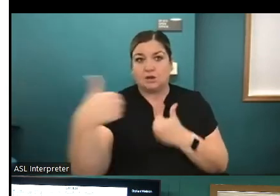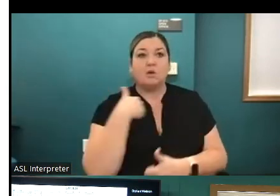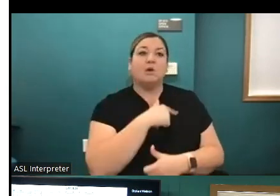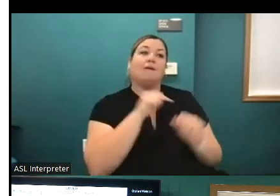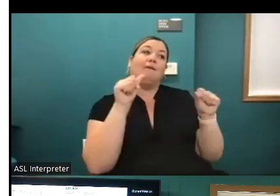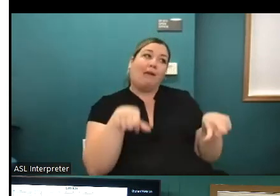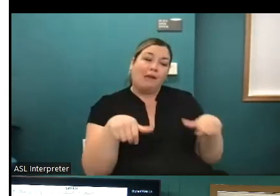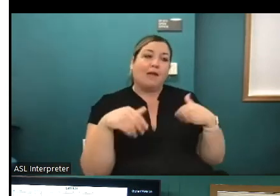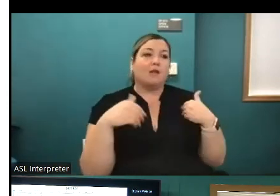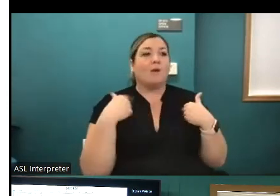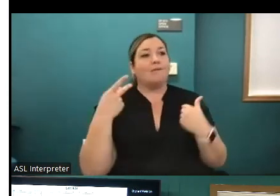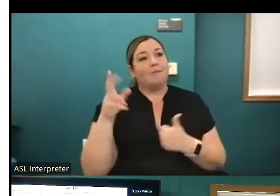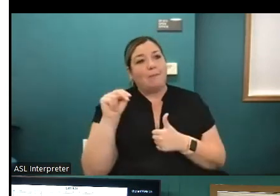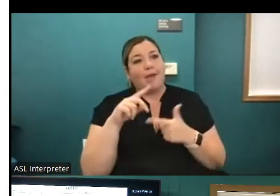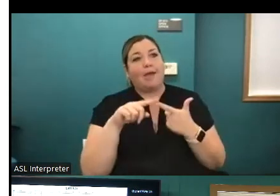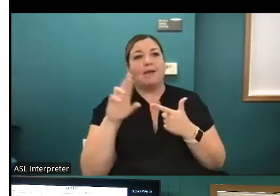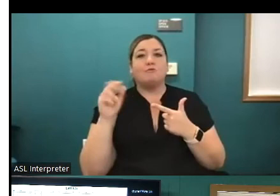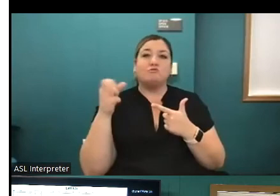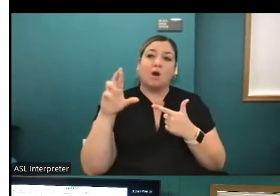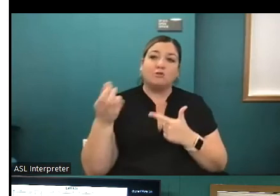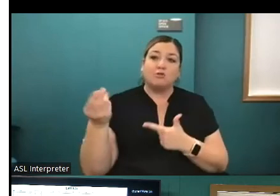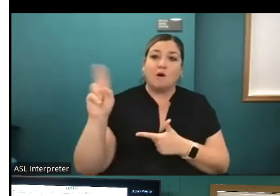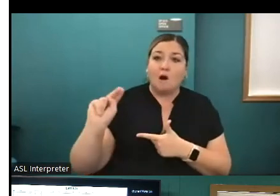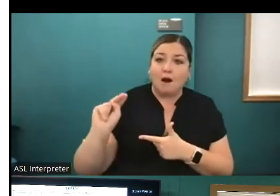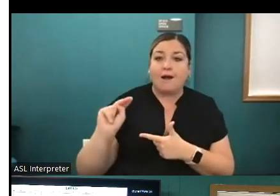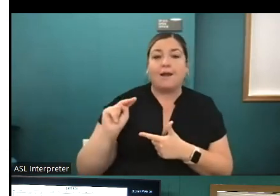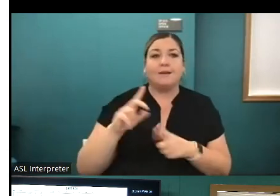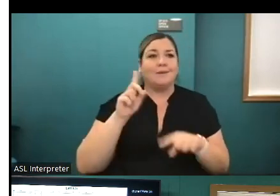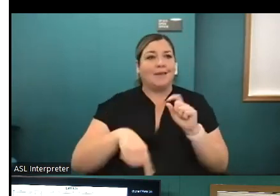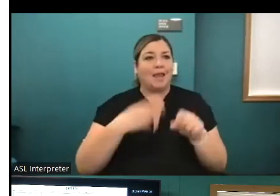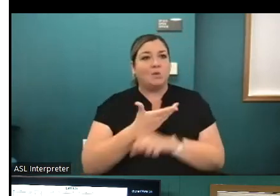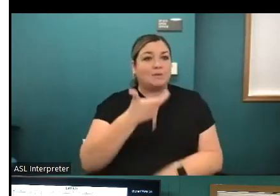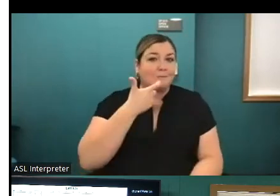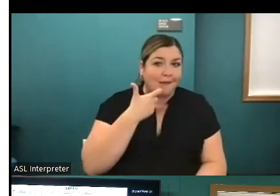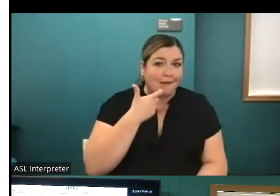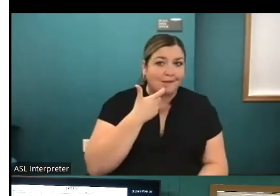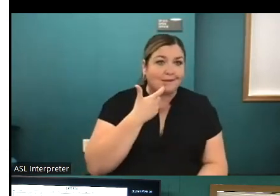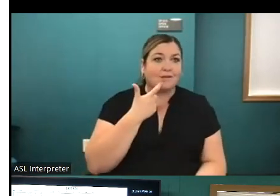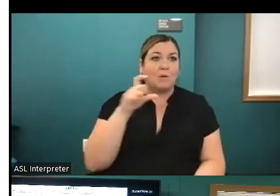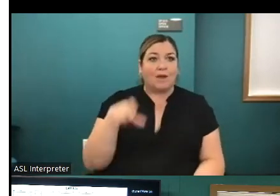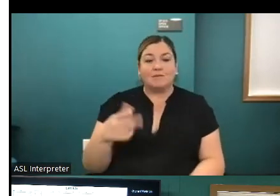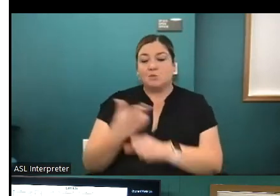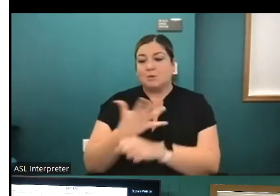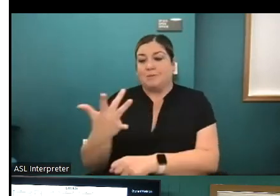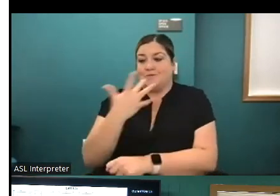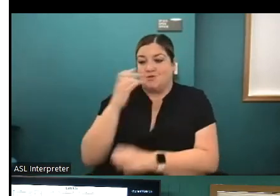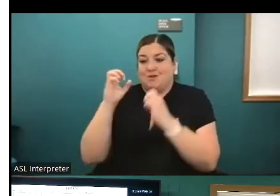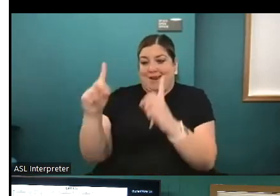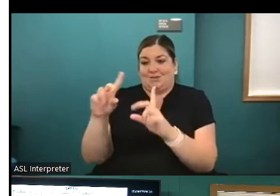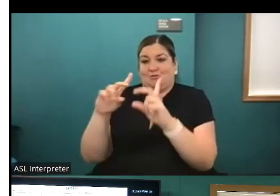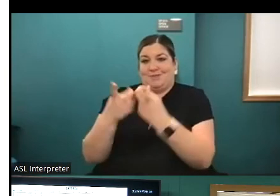like pens and we do have Roger ons now, but you can't use the mic, the preferred educational mic.